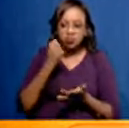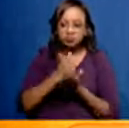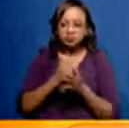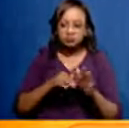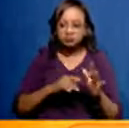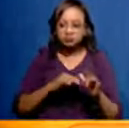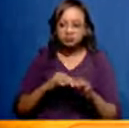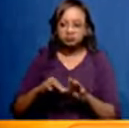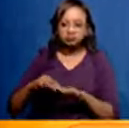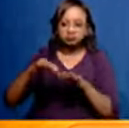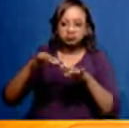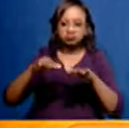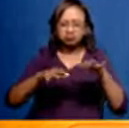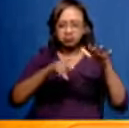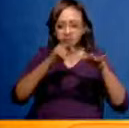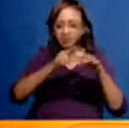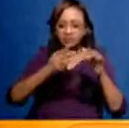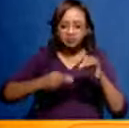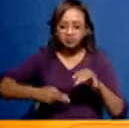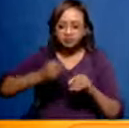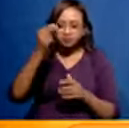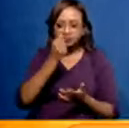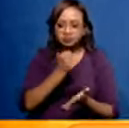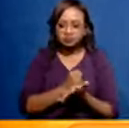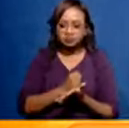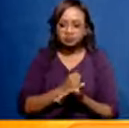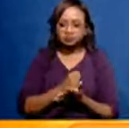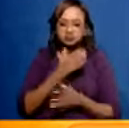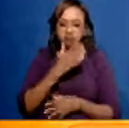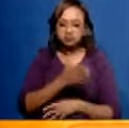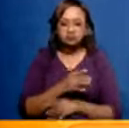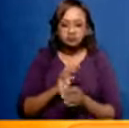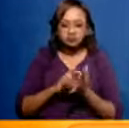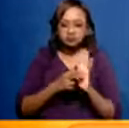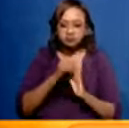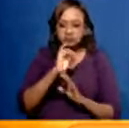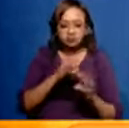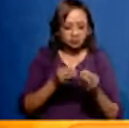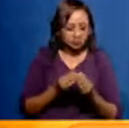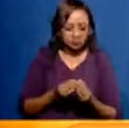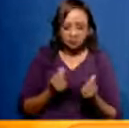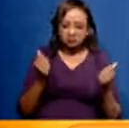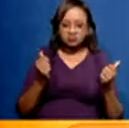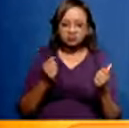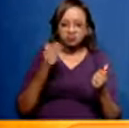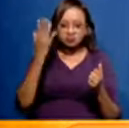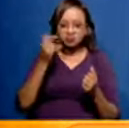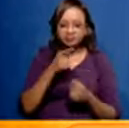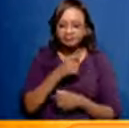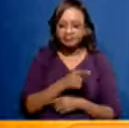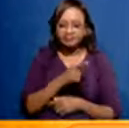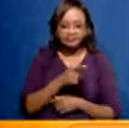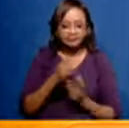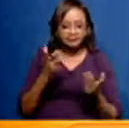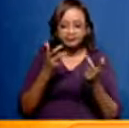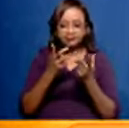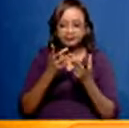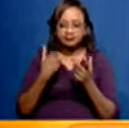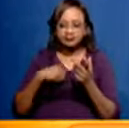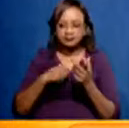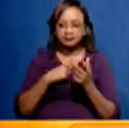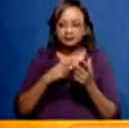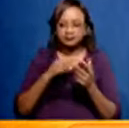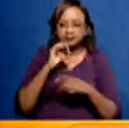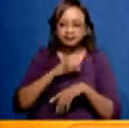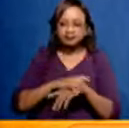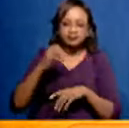It's the largest floating office in the world. In essence, it is a climate solution because it's not just climate neutral. We sell